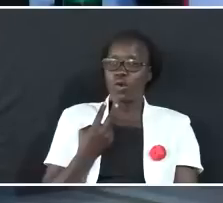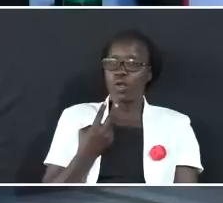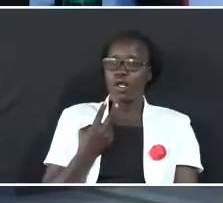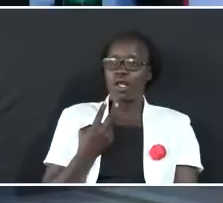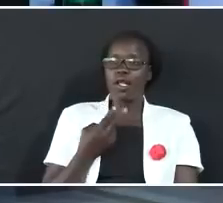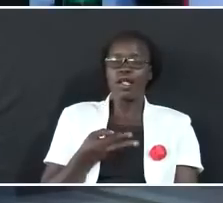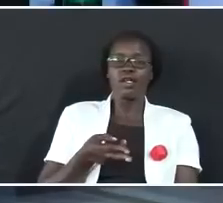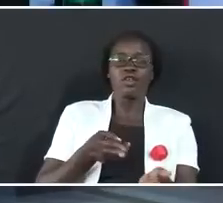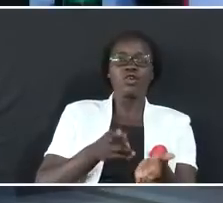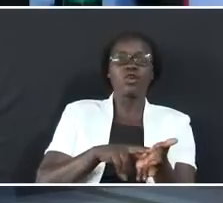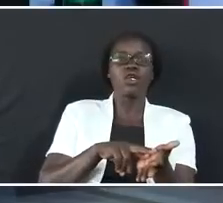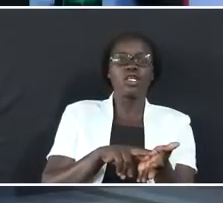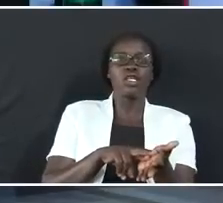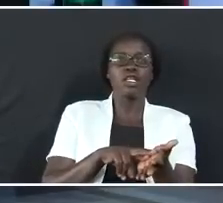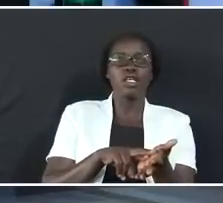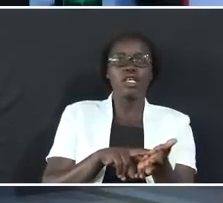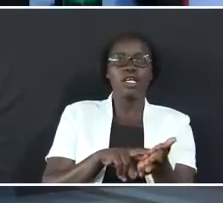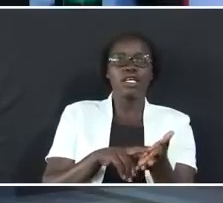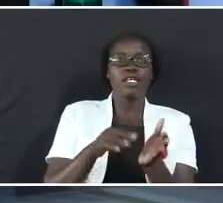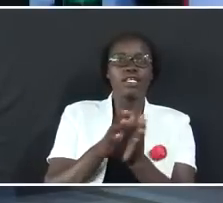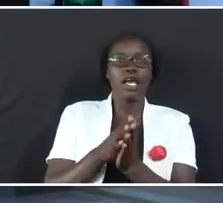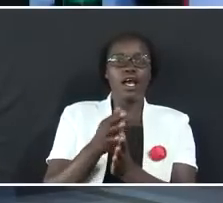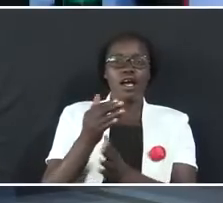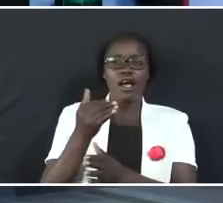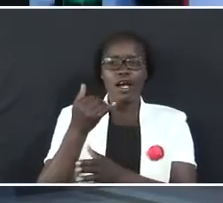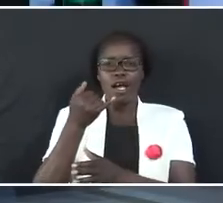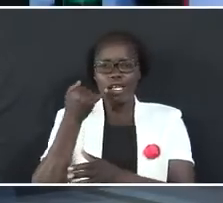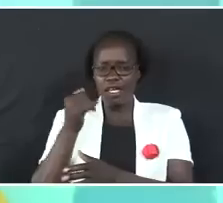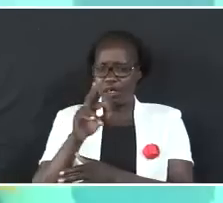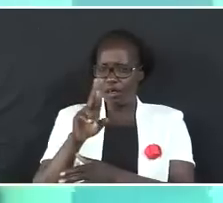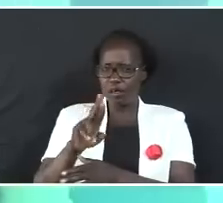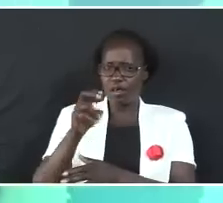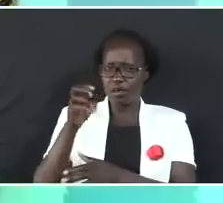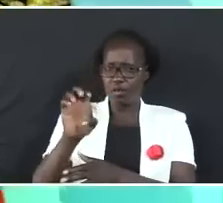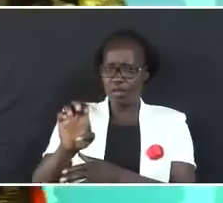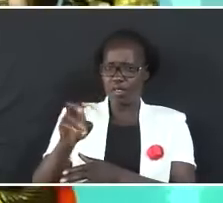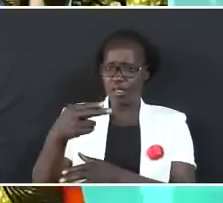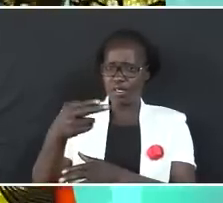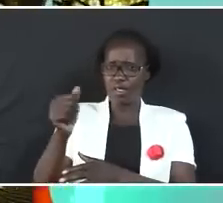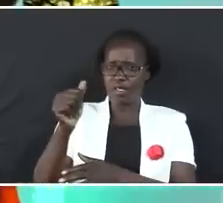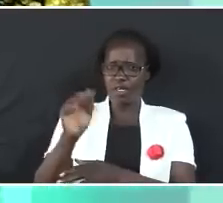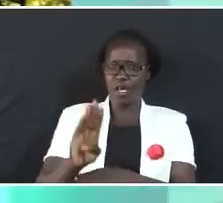enrolled in a rehab. And the rehab says,